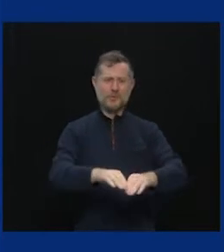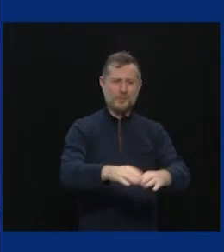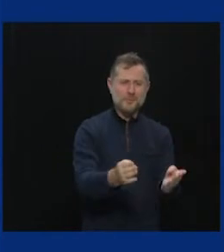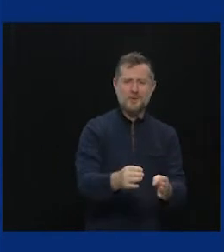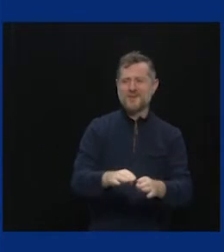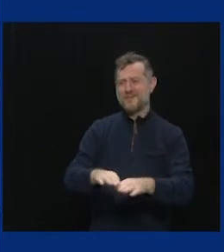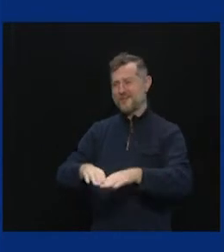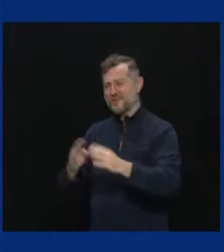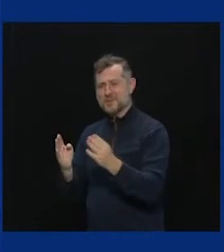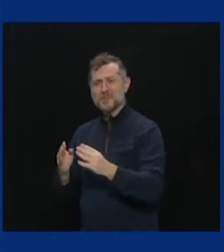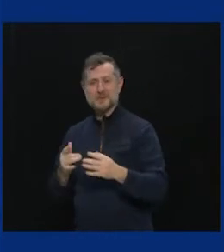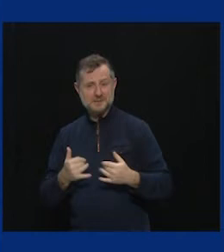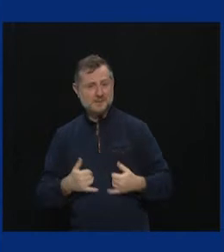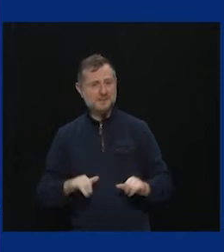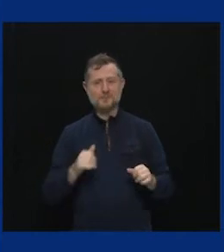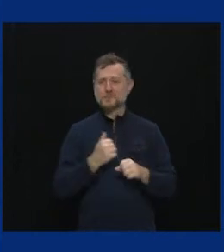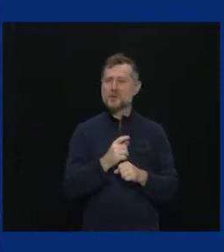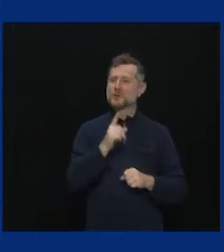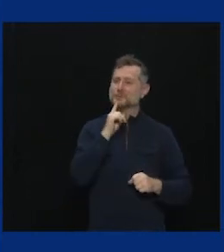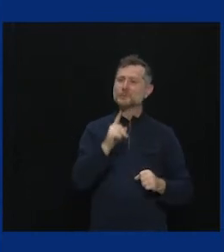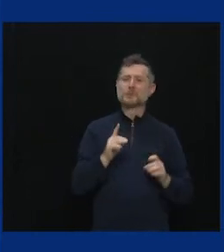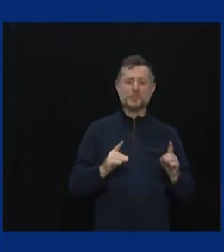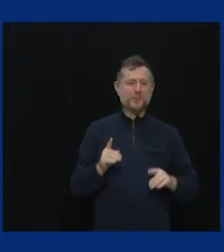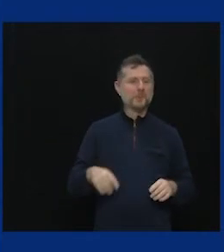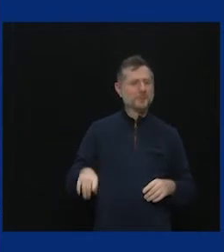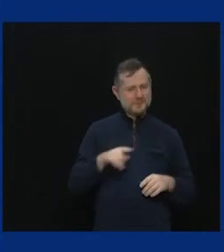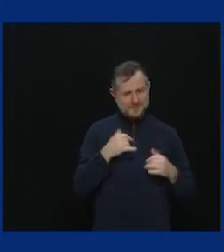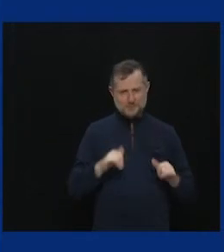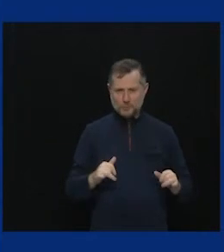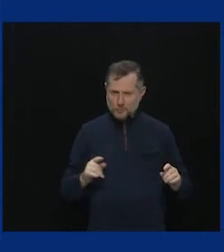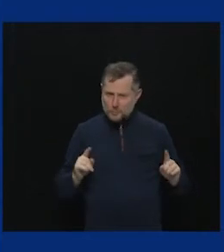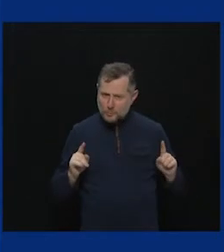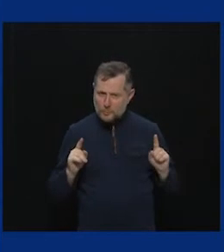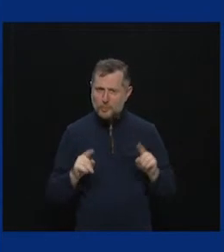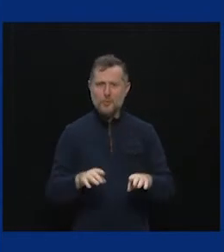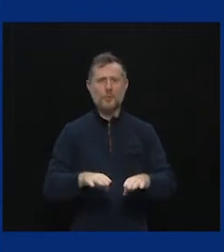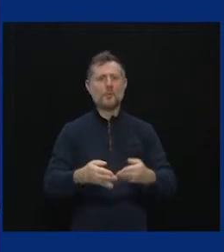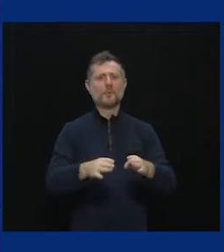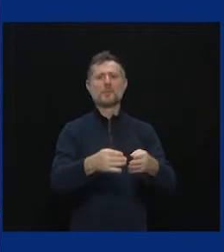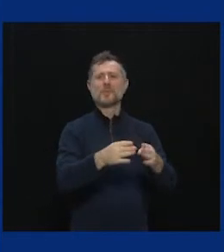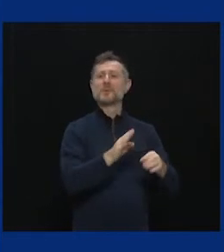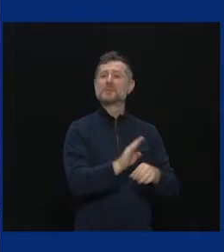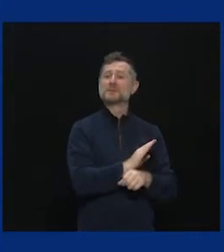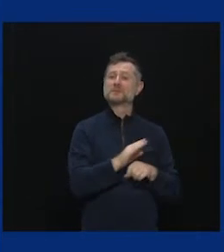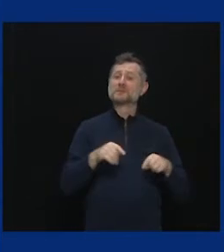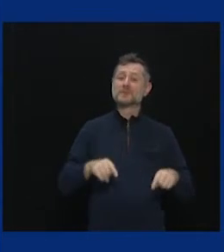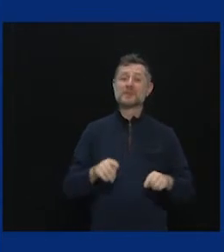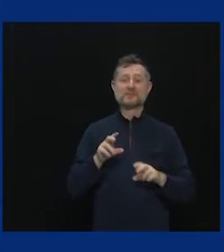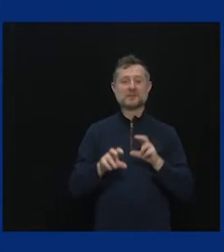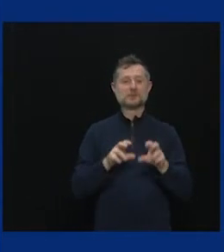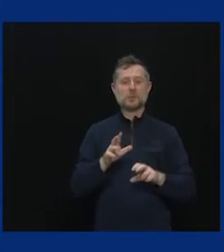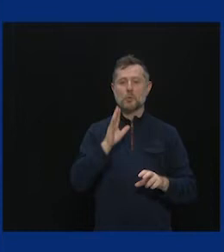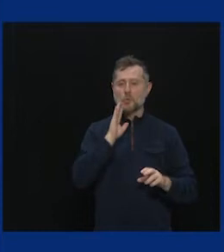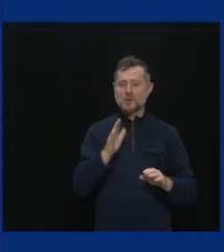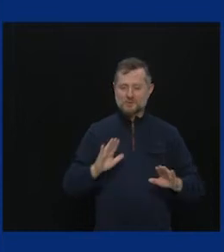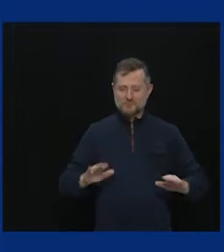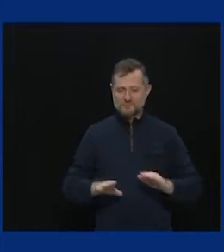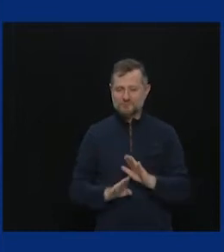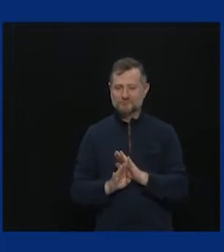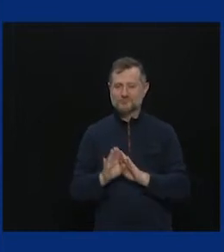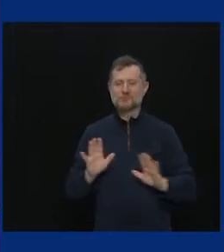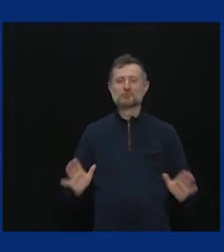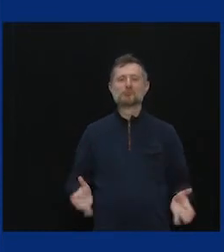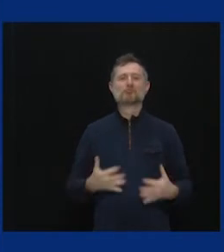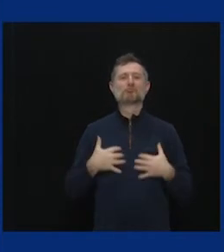sure that people continue to do that. So this investment will help jumpstart our recovery and build back the small businesses that